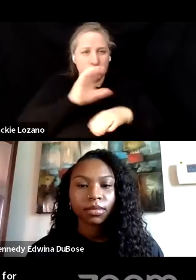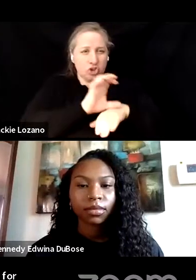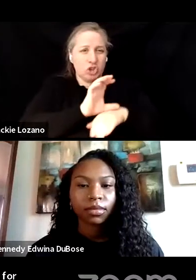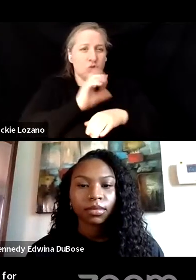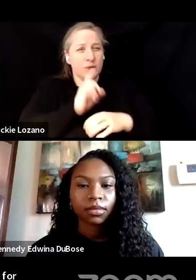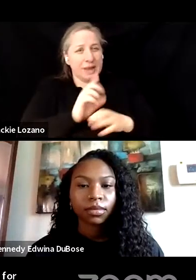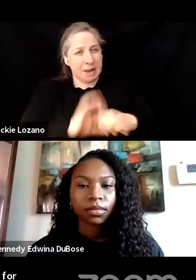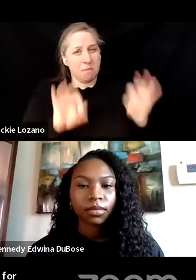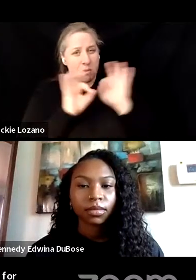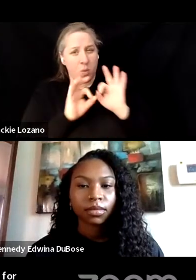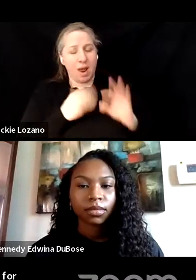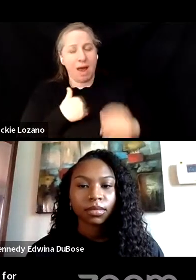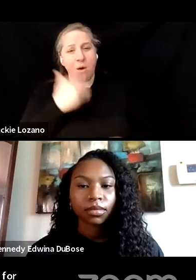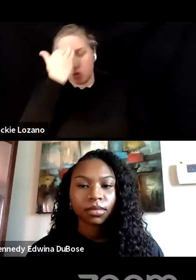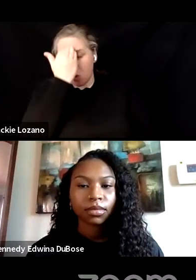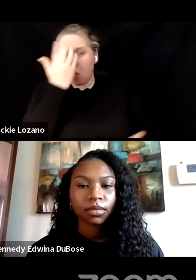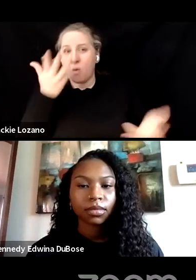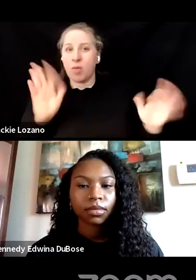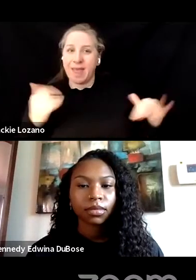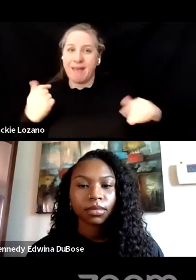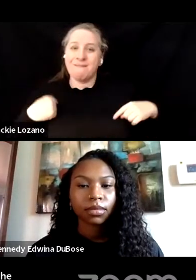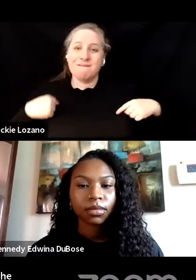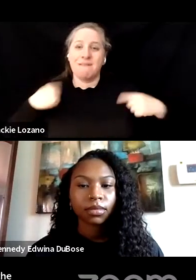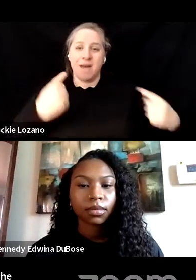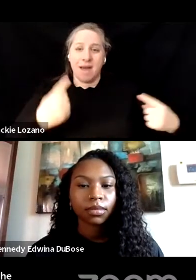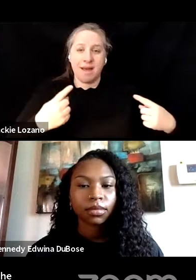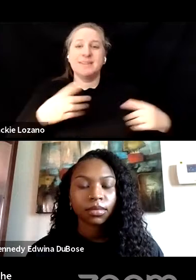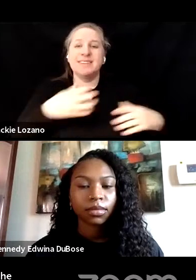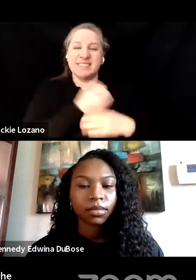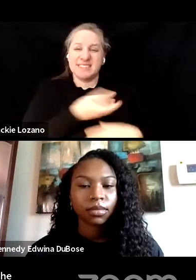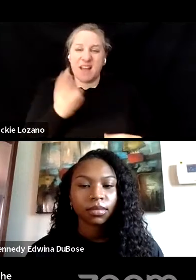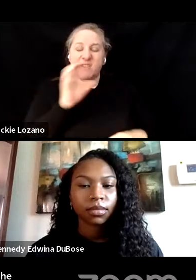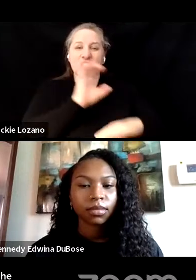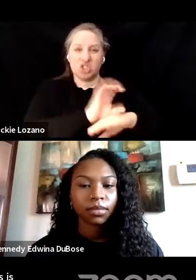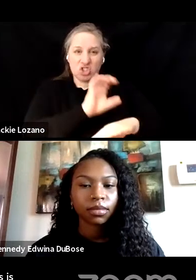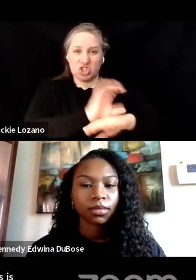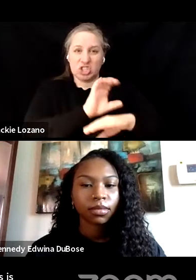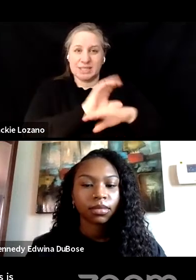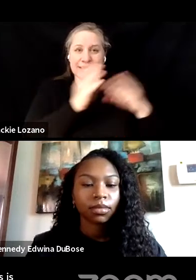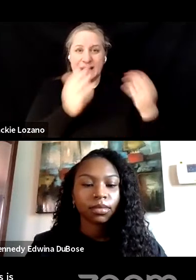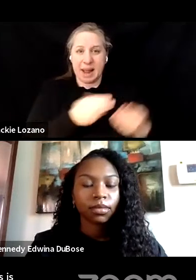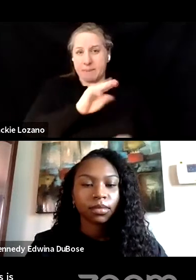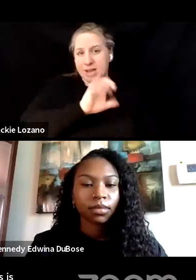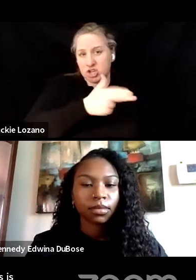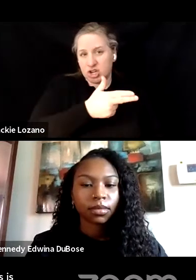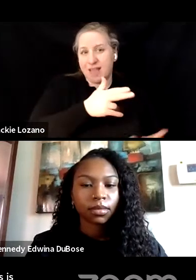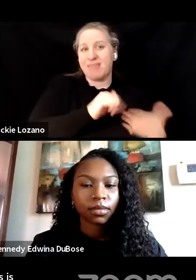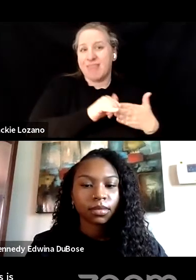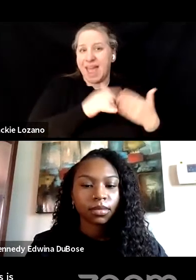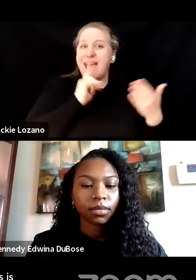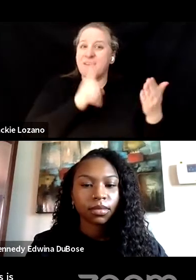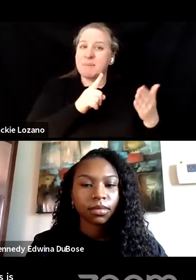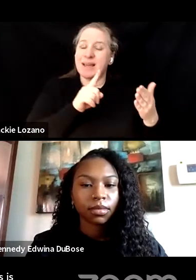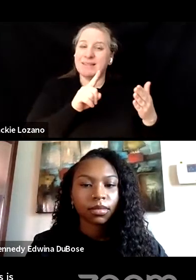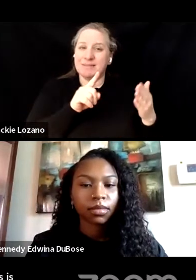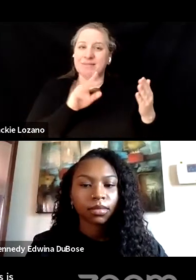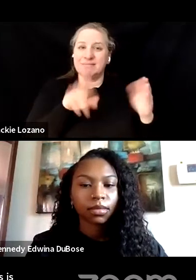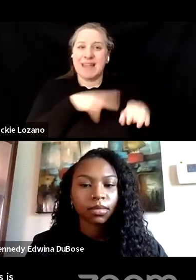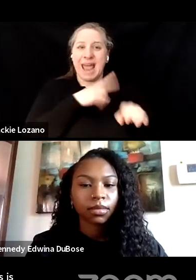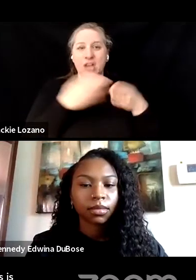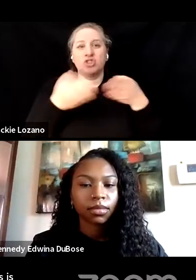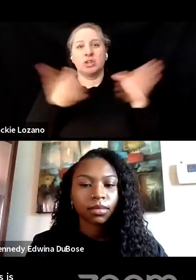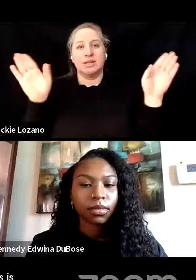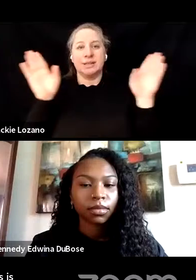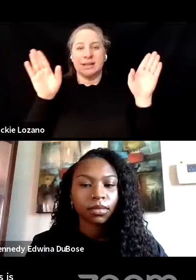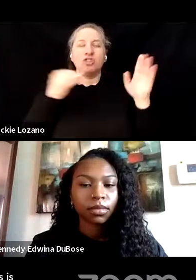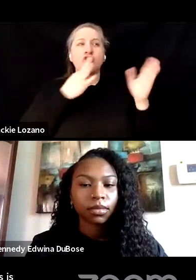that there has been several churches, at least in Michigan, who've been on nationally on just to talk about what we can do